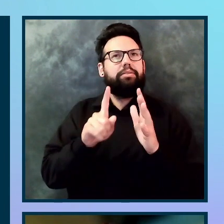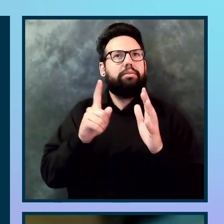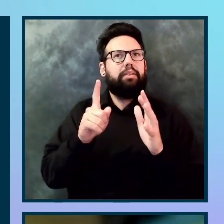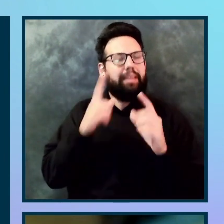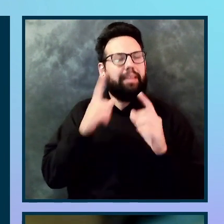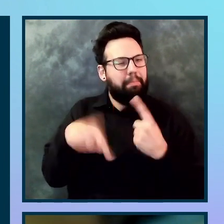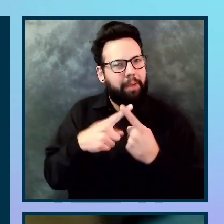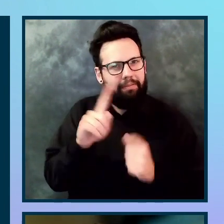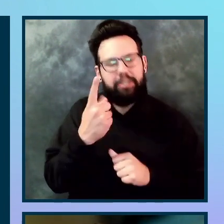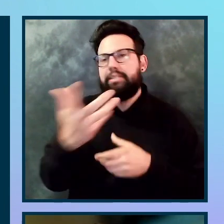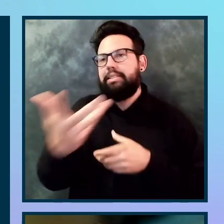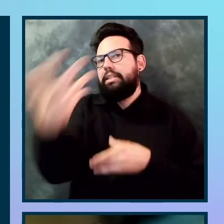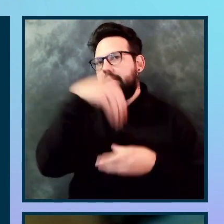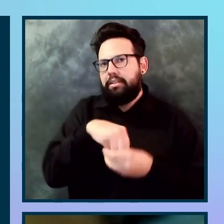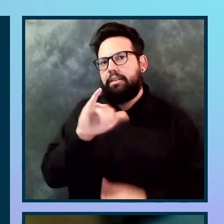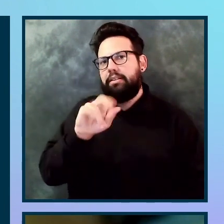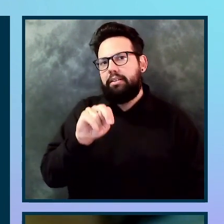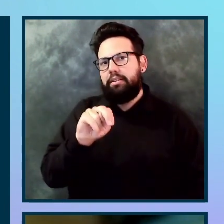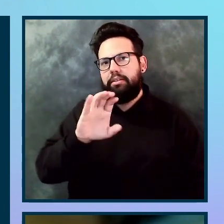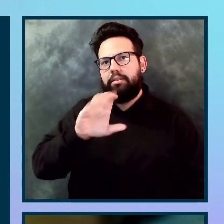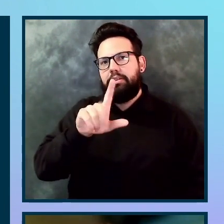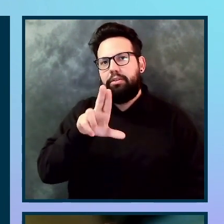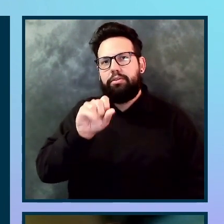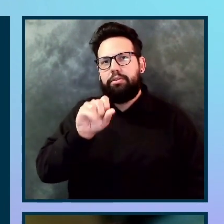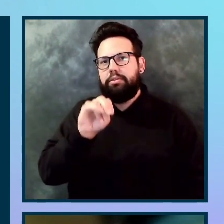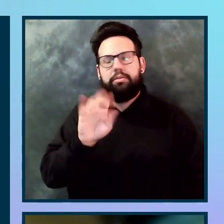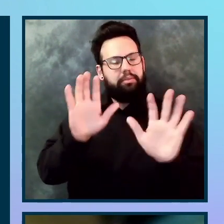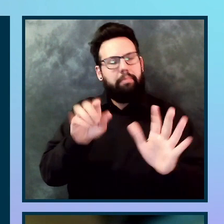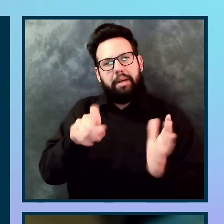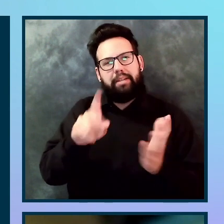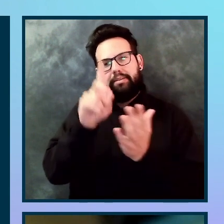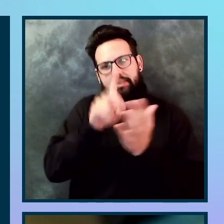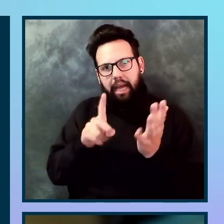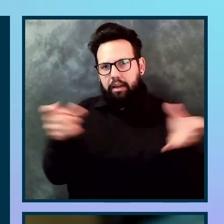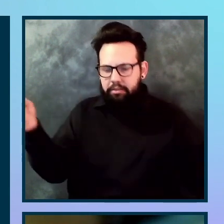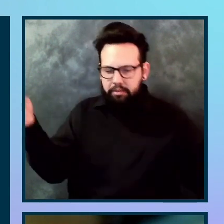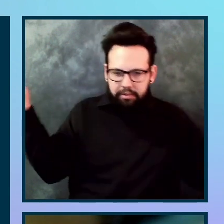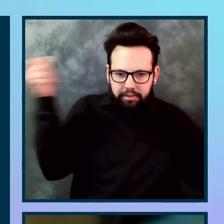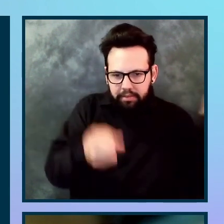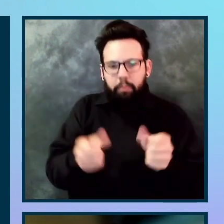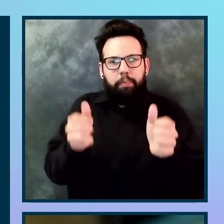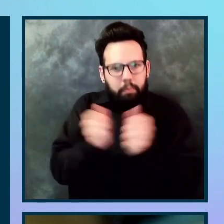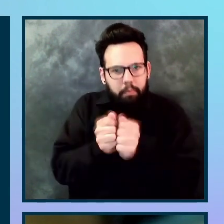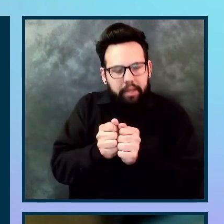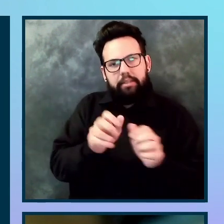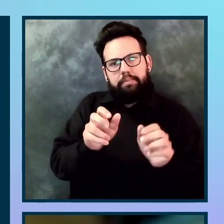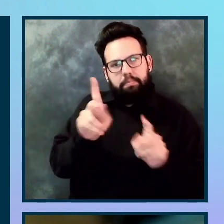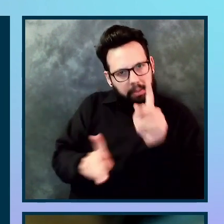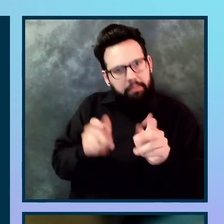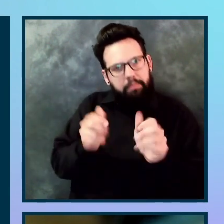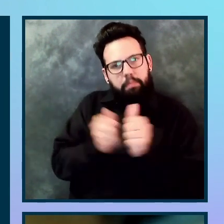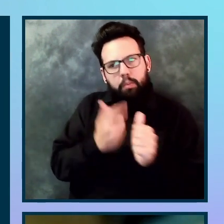is a very critical step. We need to design with people with disabilities and not for people with disabilities. People